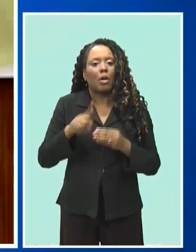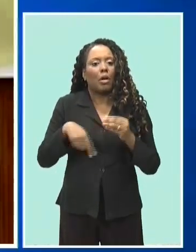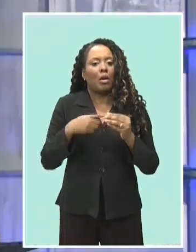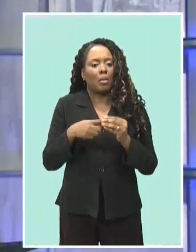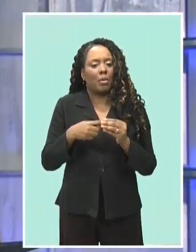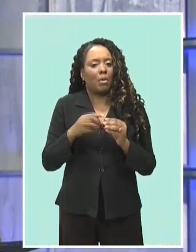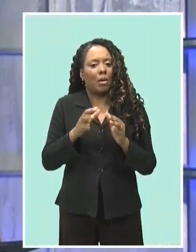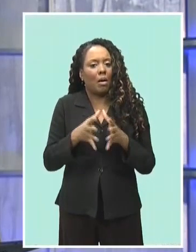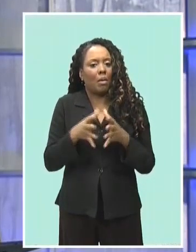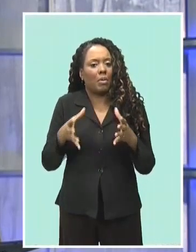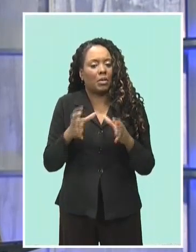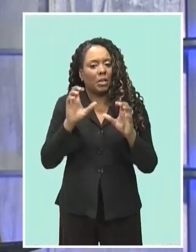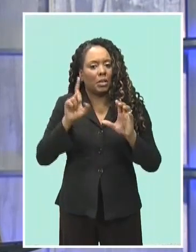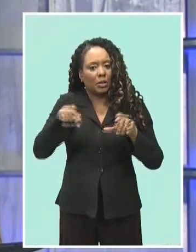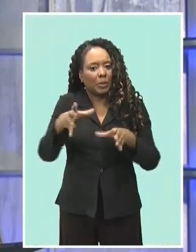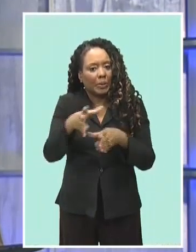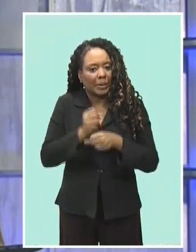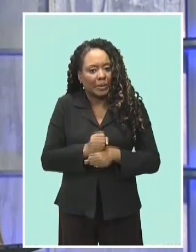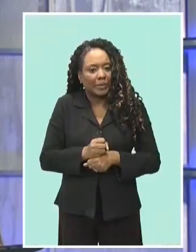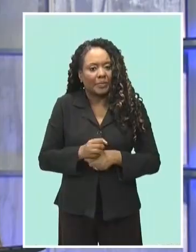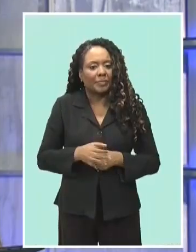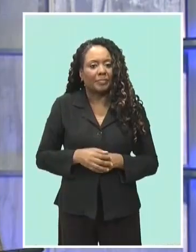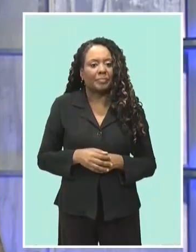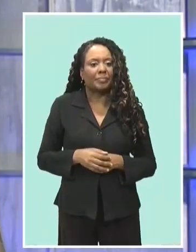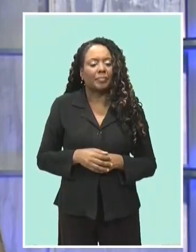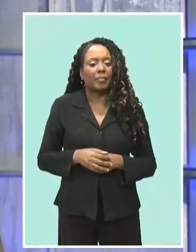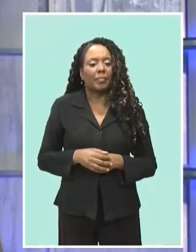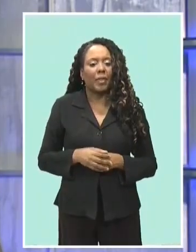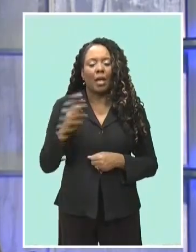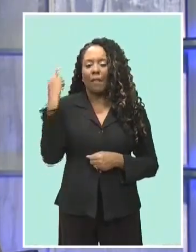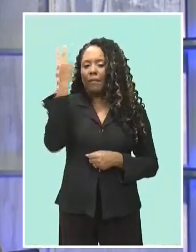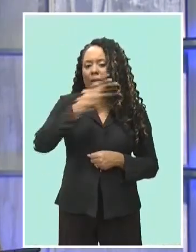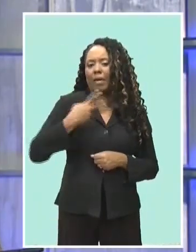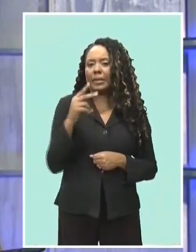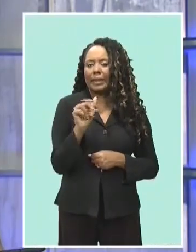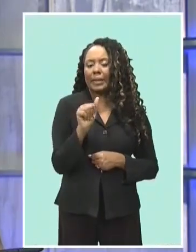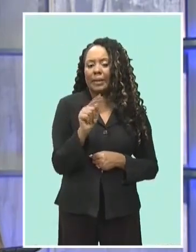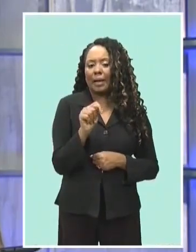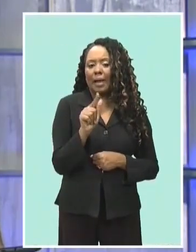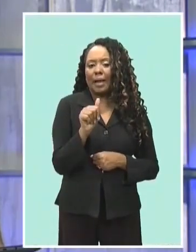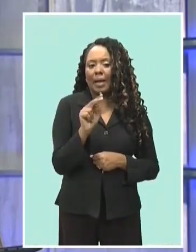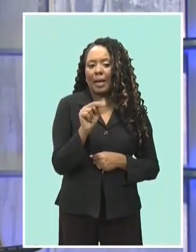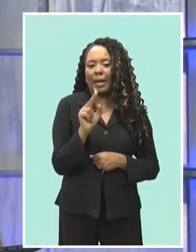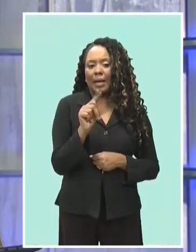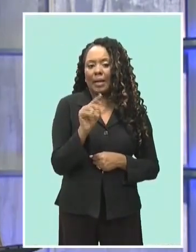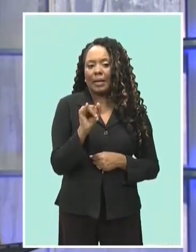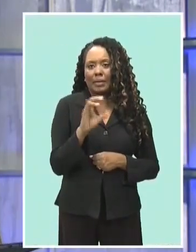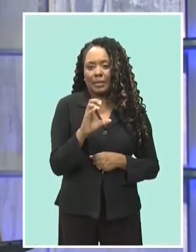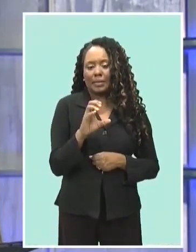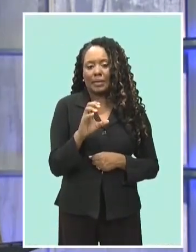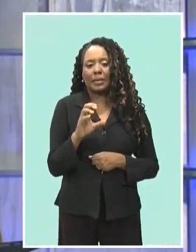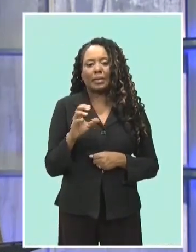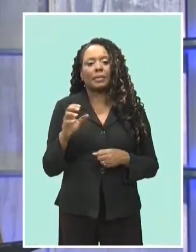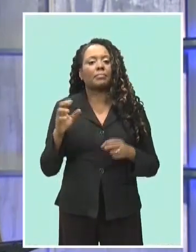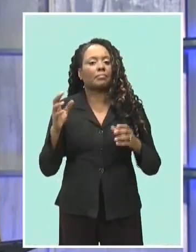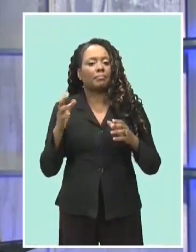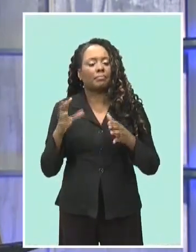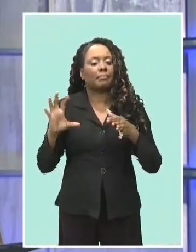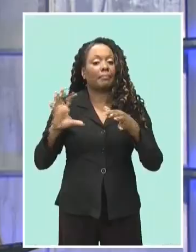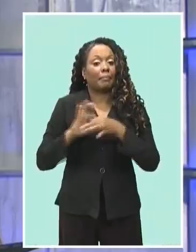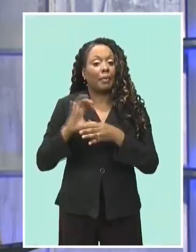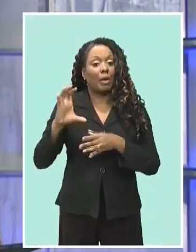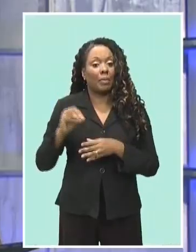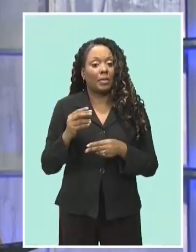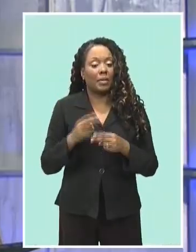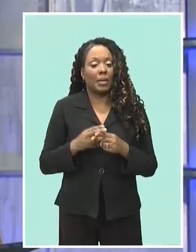receive. Virgin Atlantic's sister company Virgin Holidays may be one of the first casualties of the decision by the British-based carrier